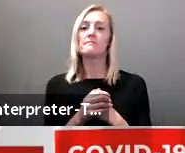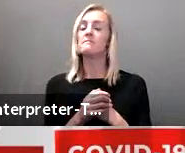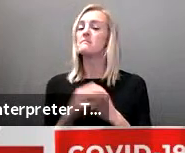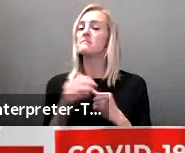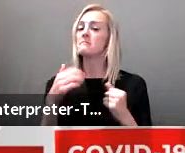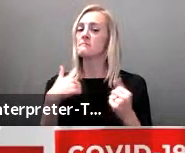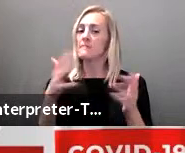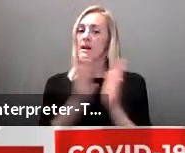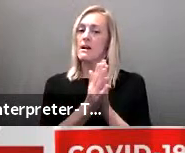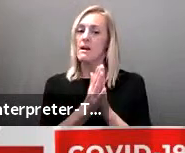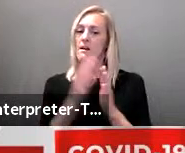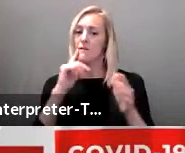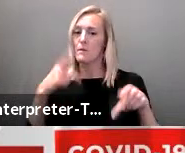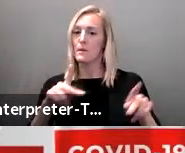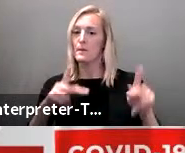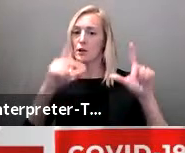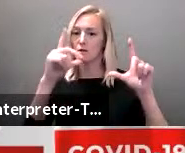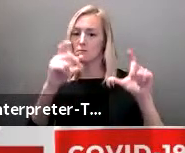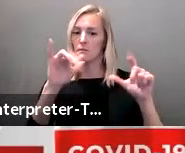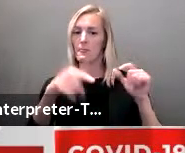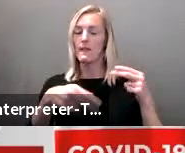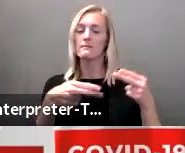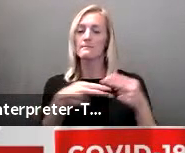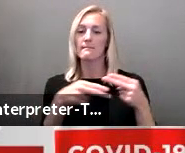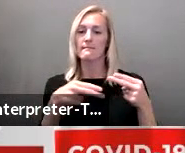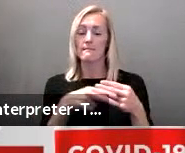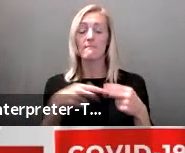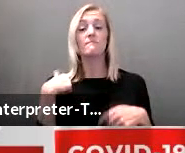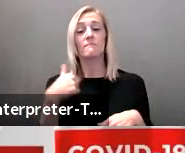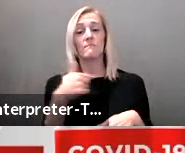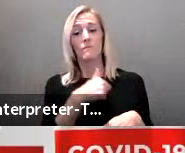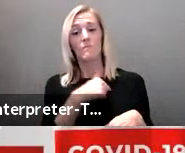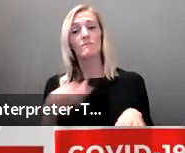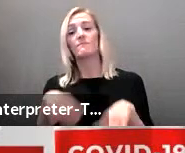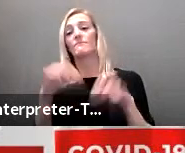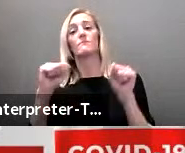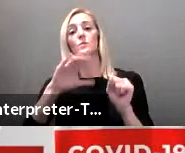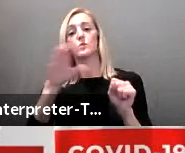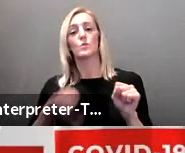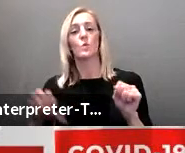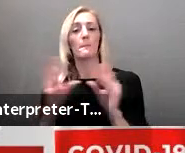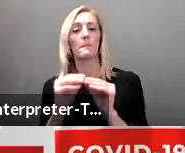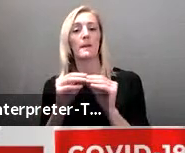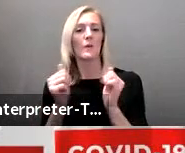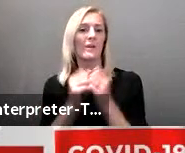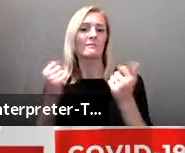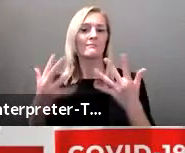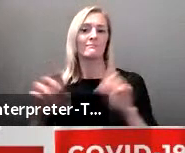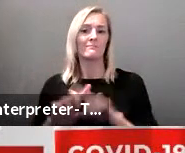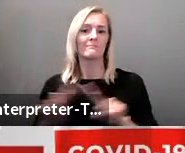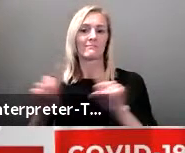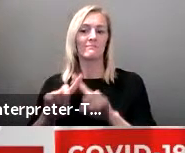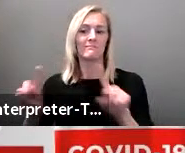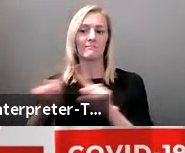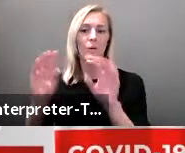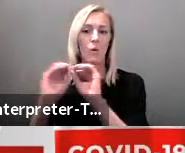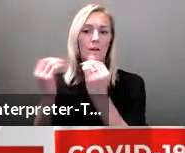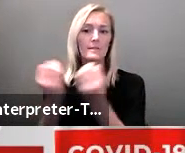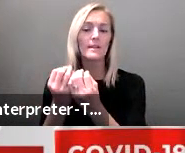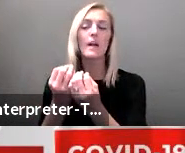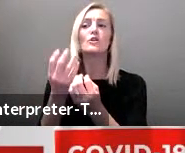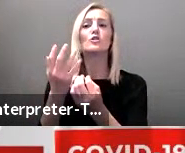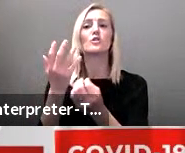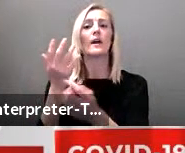asked permission. Because we're even doing Zoom meetings with different organizations and making them aware of